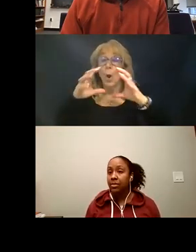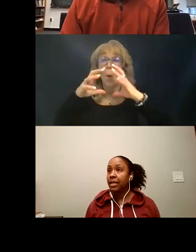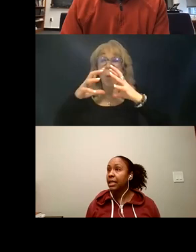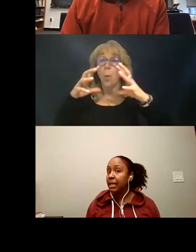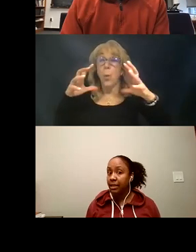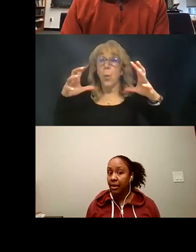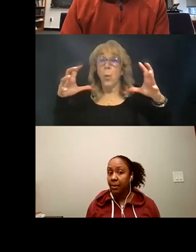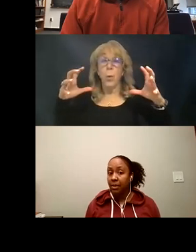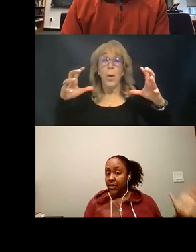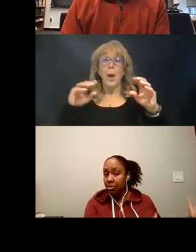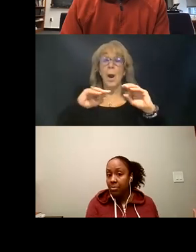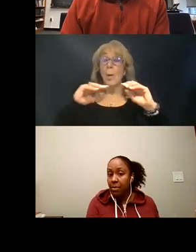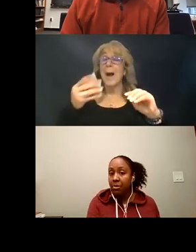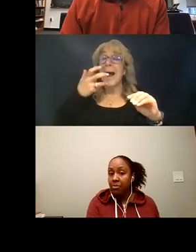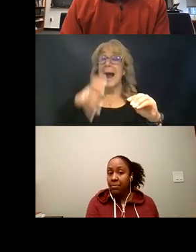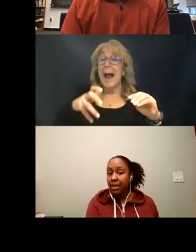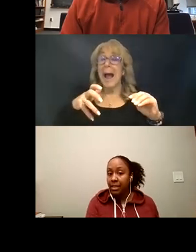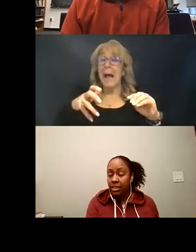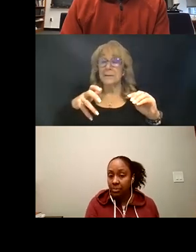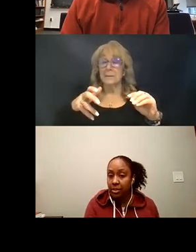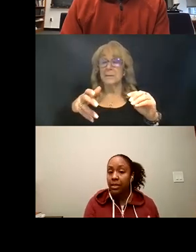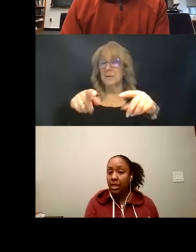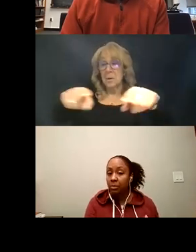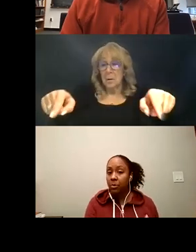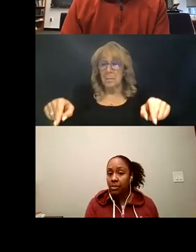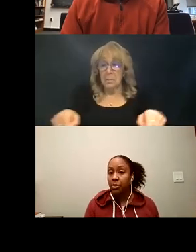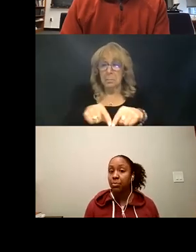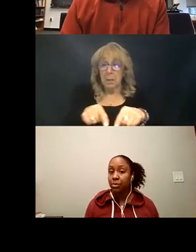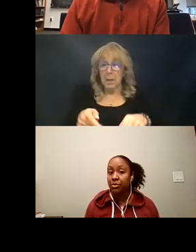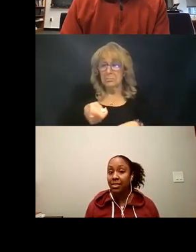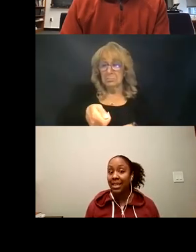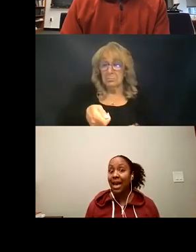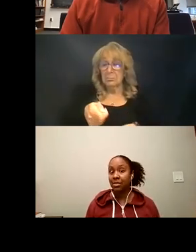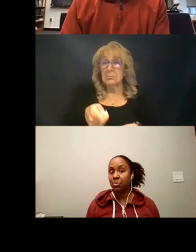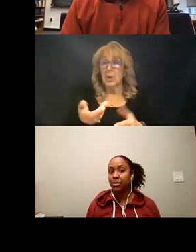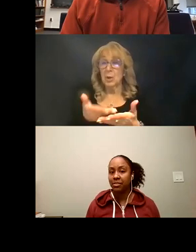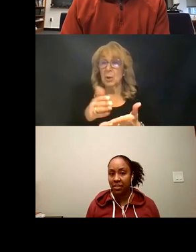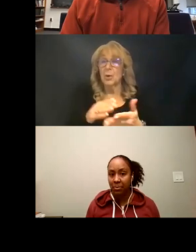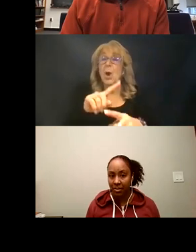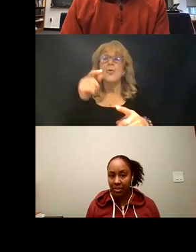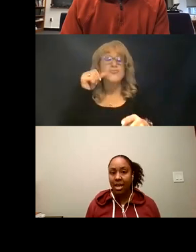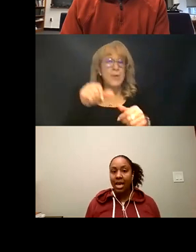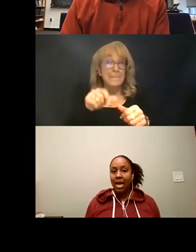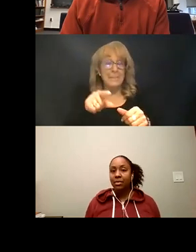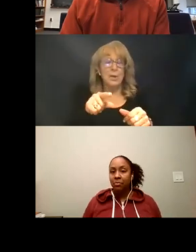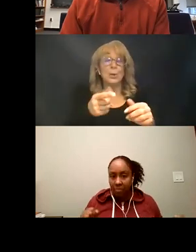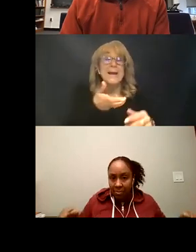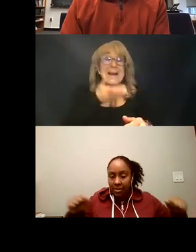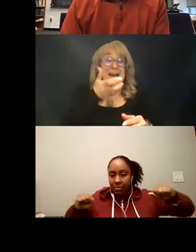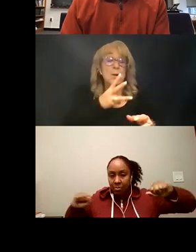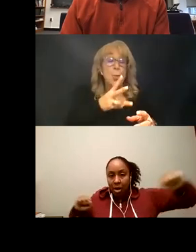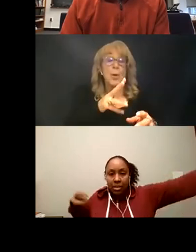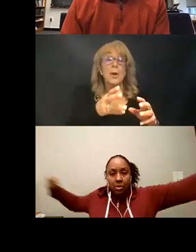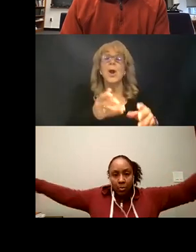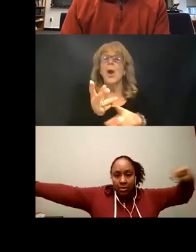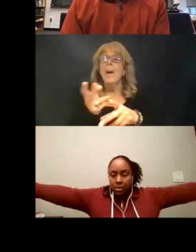hot plate so I can heat it up. And so remember from in my kitchen, when you heat water, you produce the gas, water vapor. And the vapor,